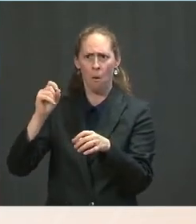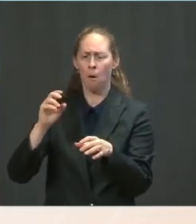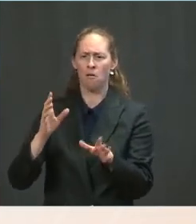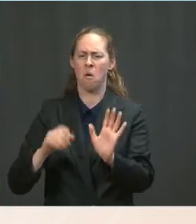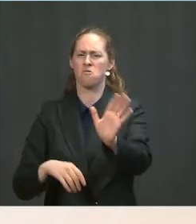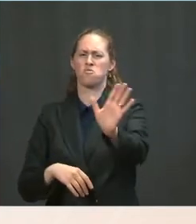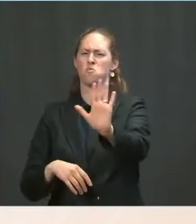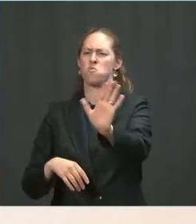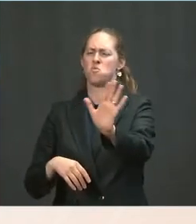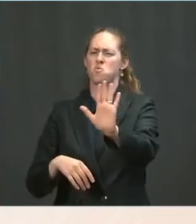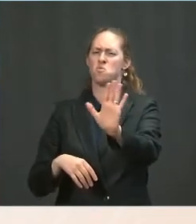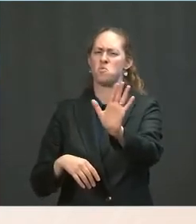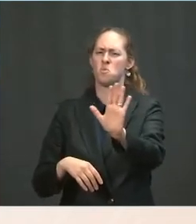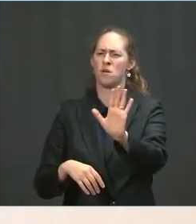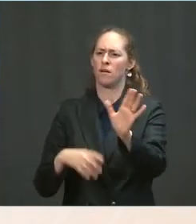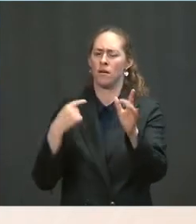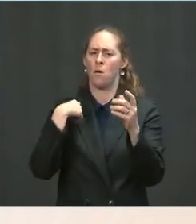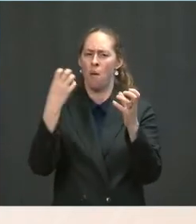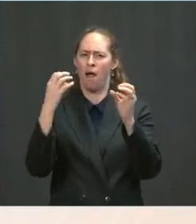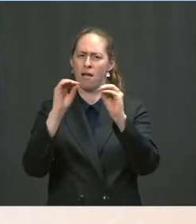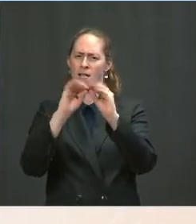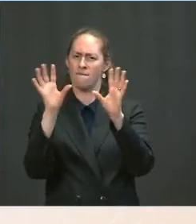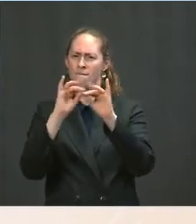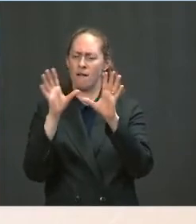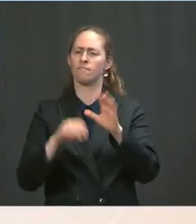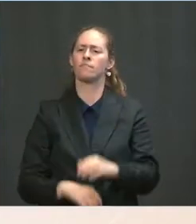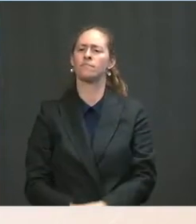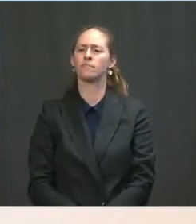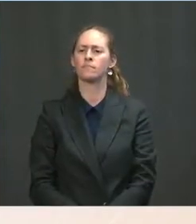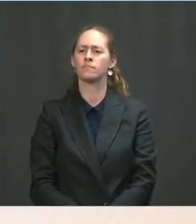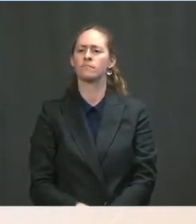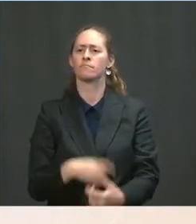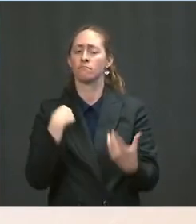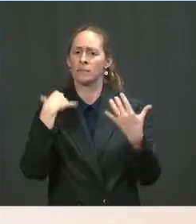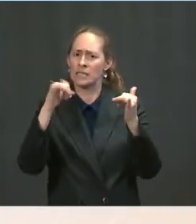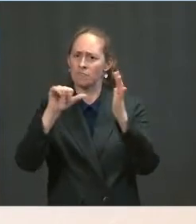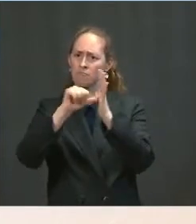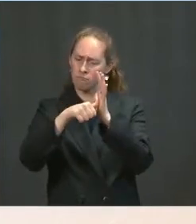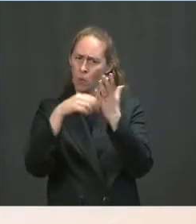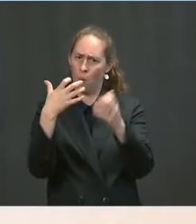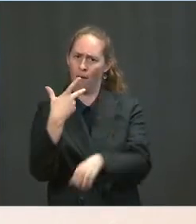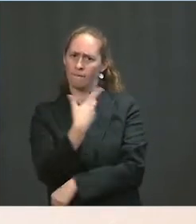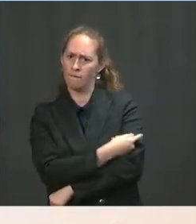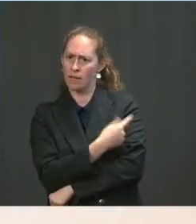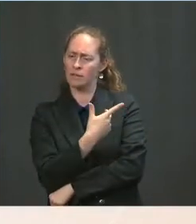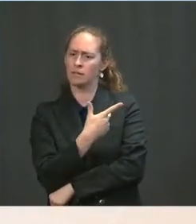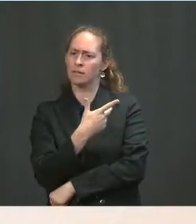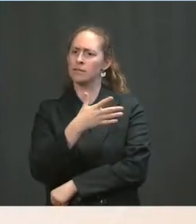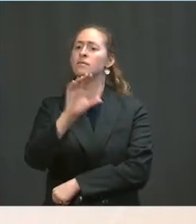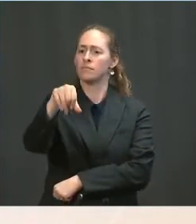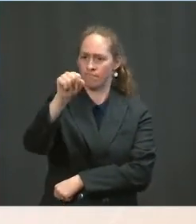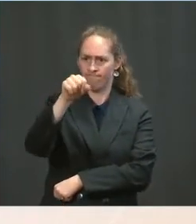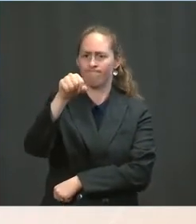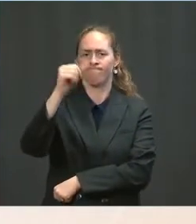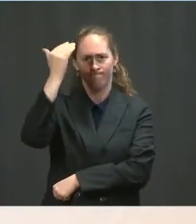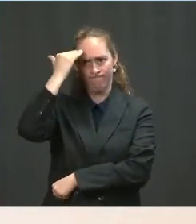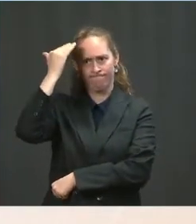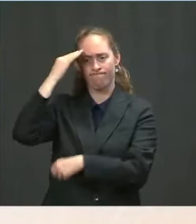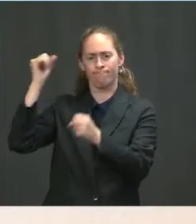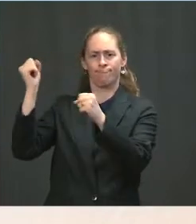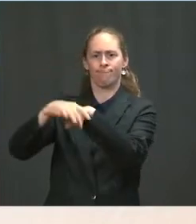is very, very clear, is that we want to make sure that people get vaccinated. That is, yes, that is one event, but what the